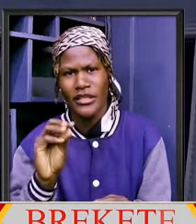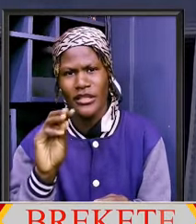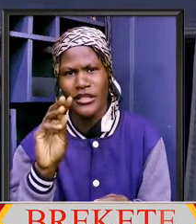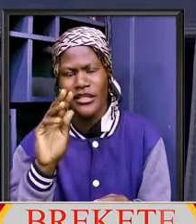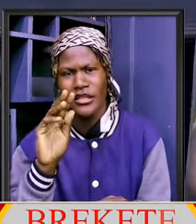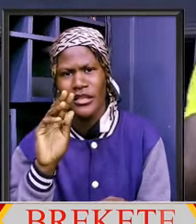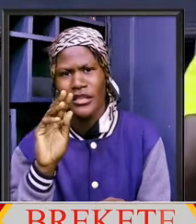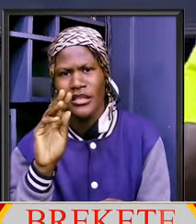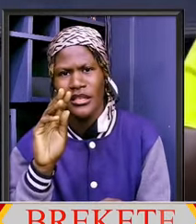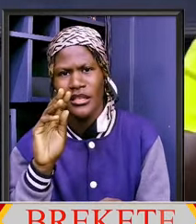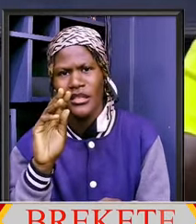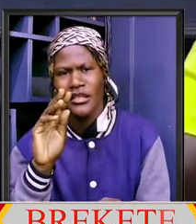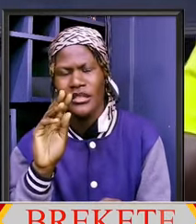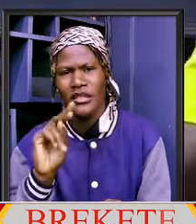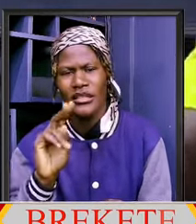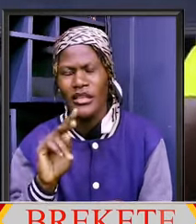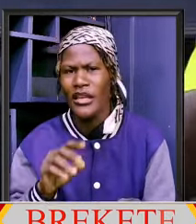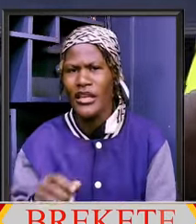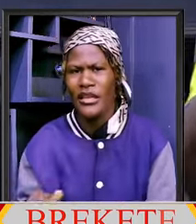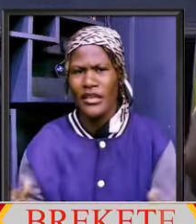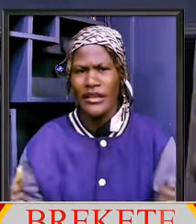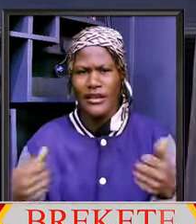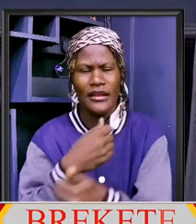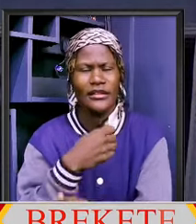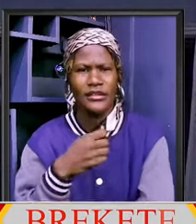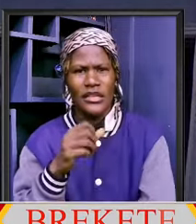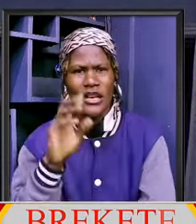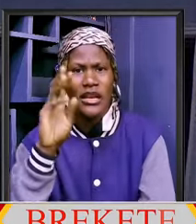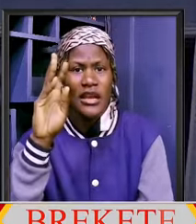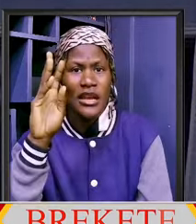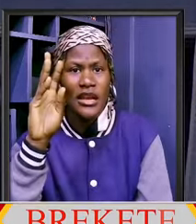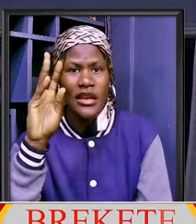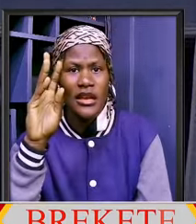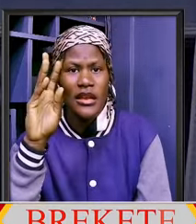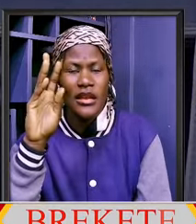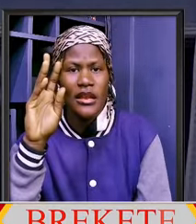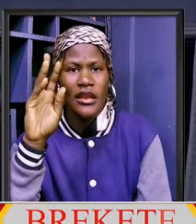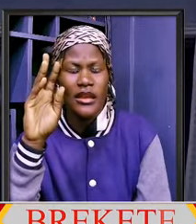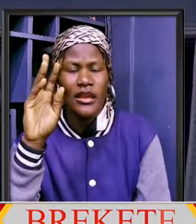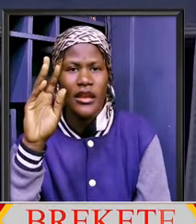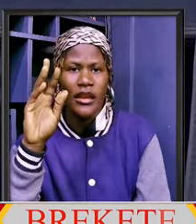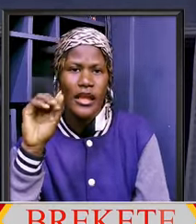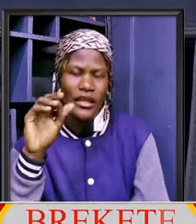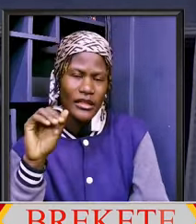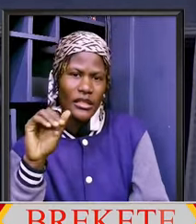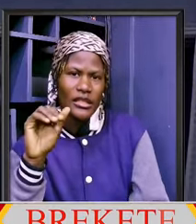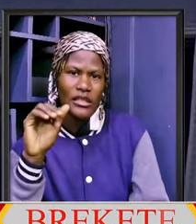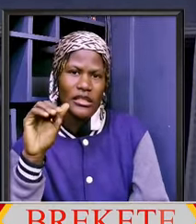had this husband, 1960,